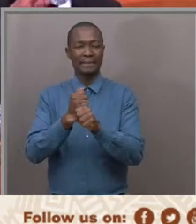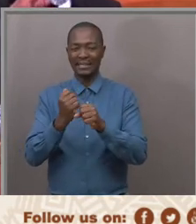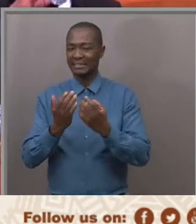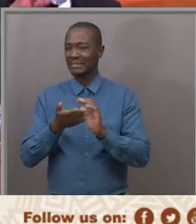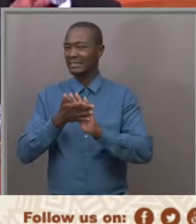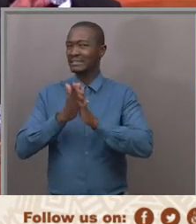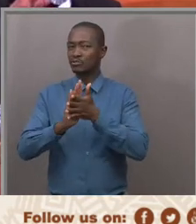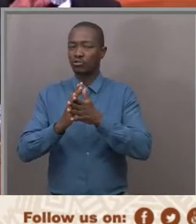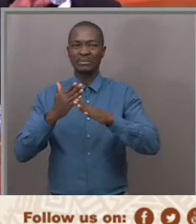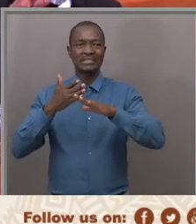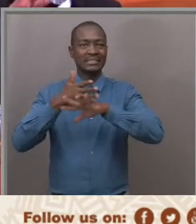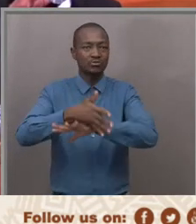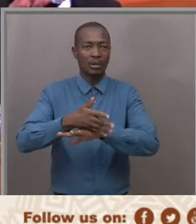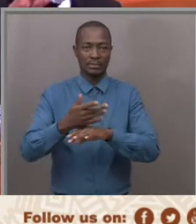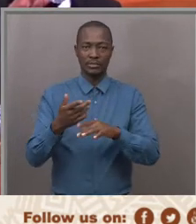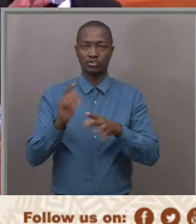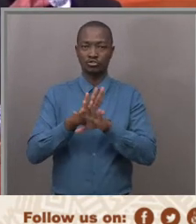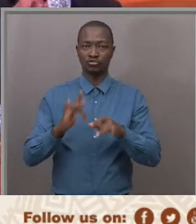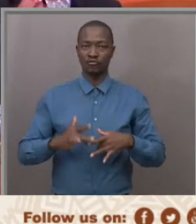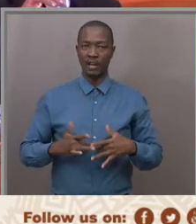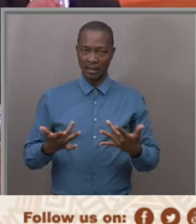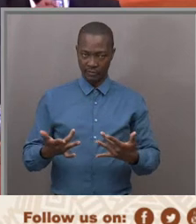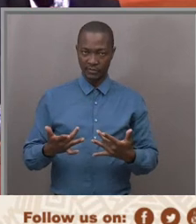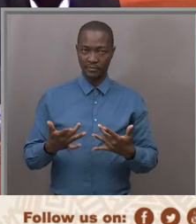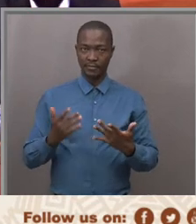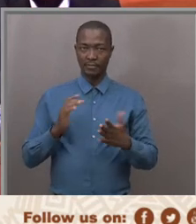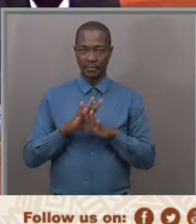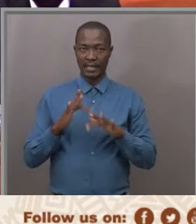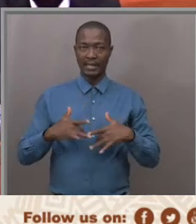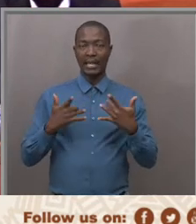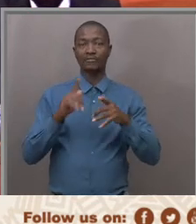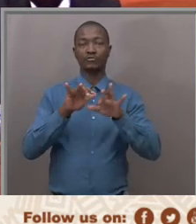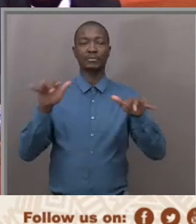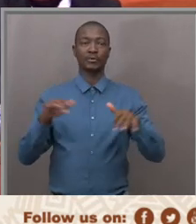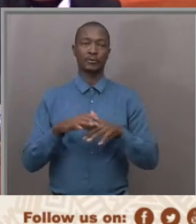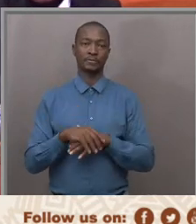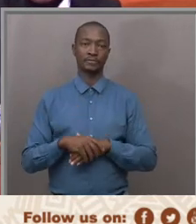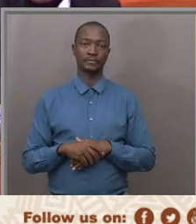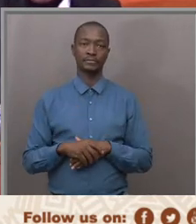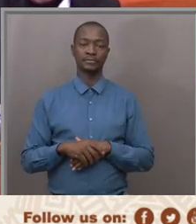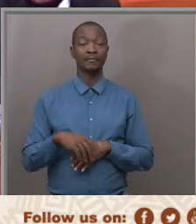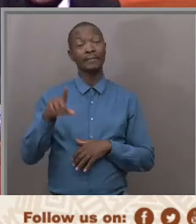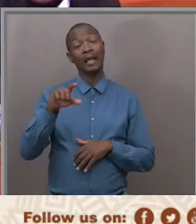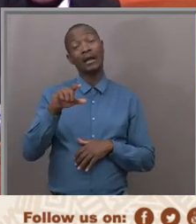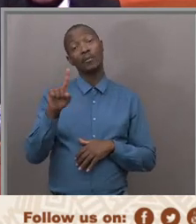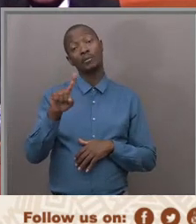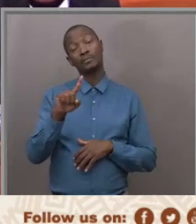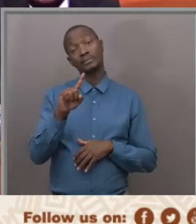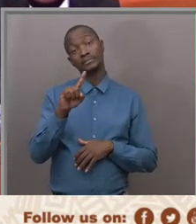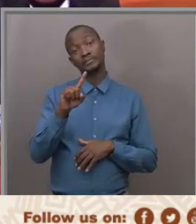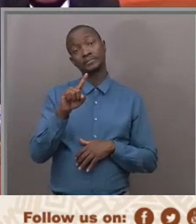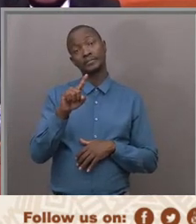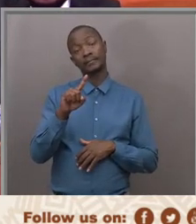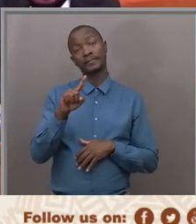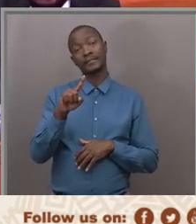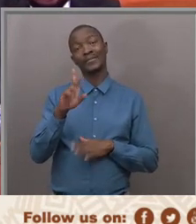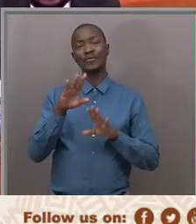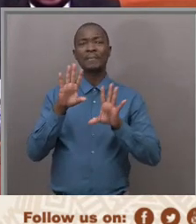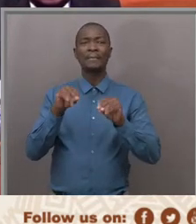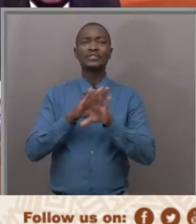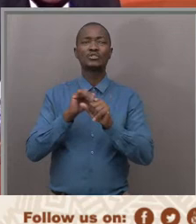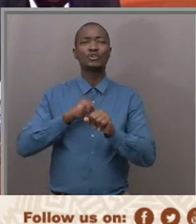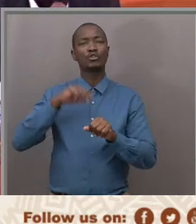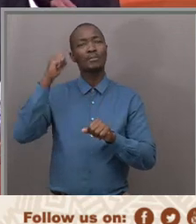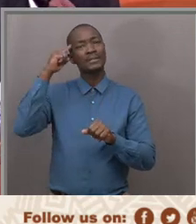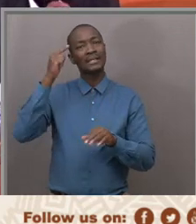further destruction of lives and livelihoods. In other words, we need to stop thinking that we